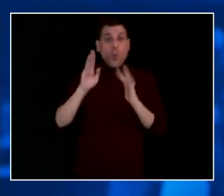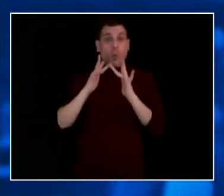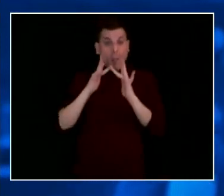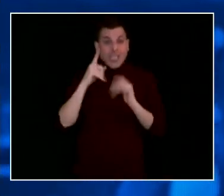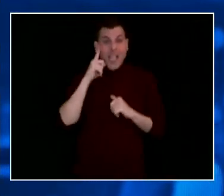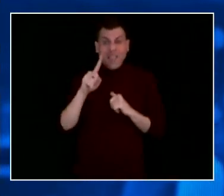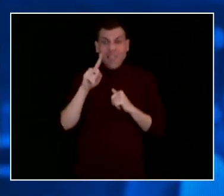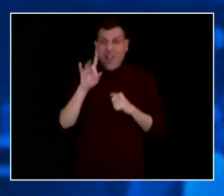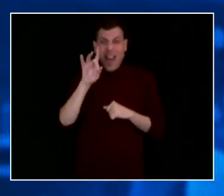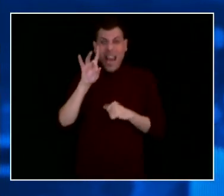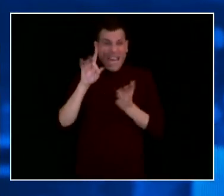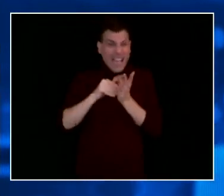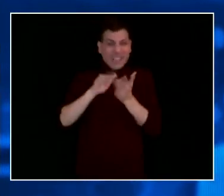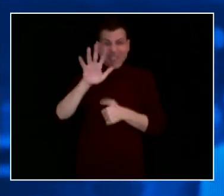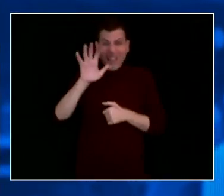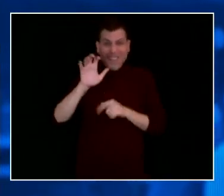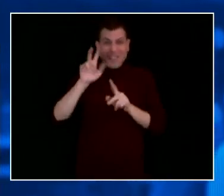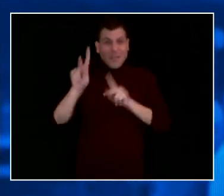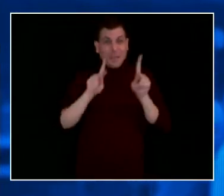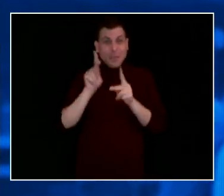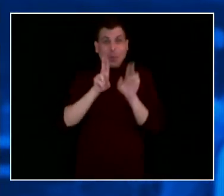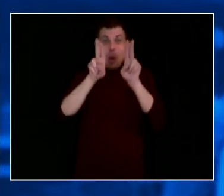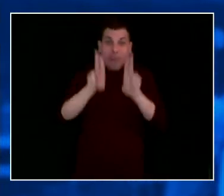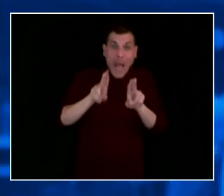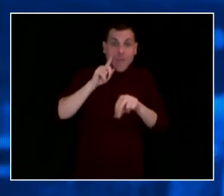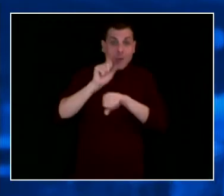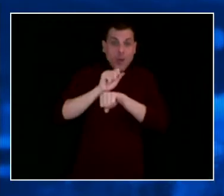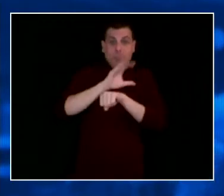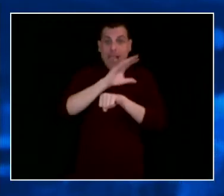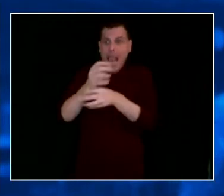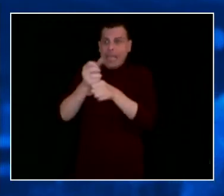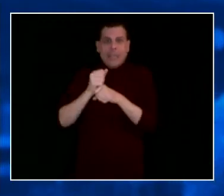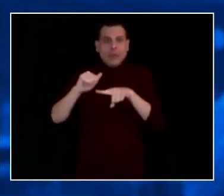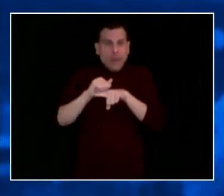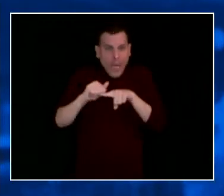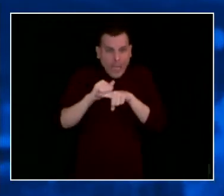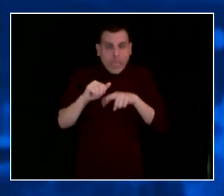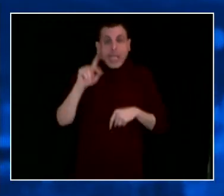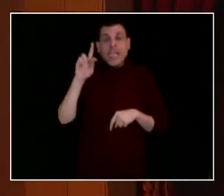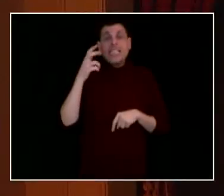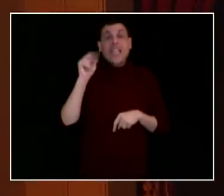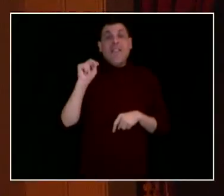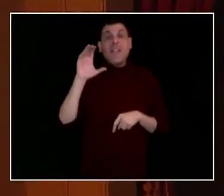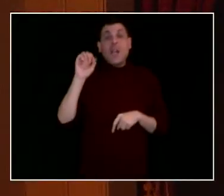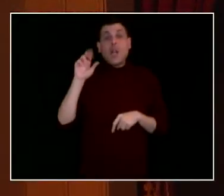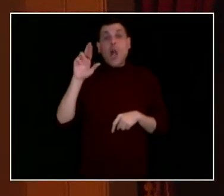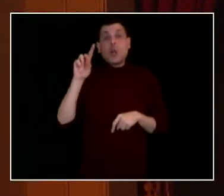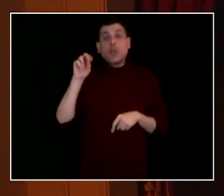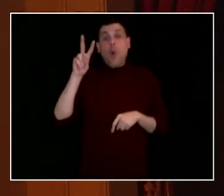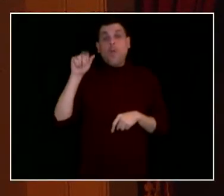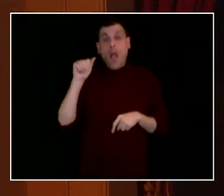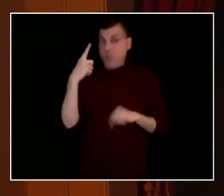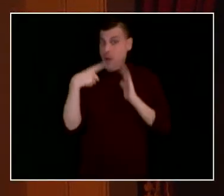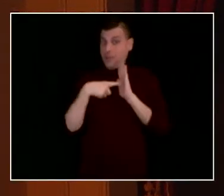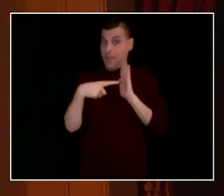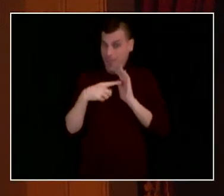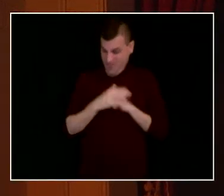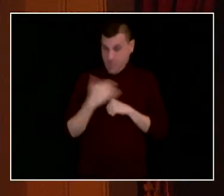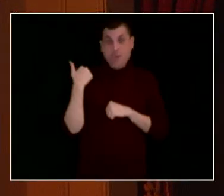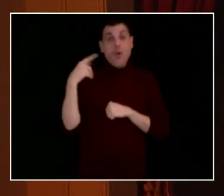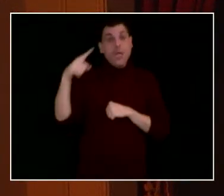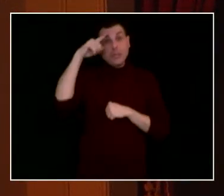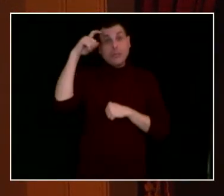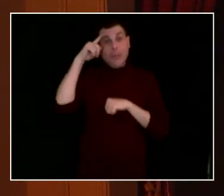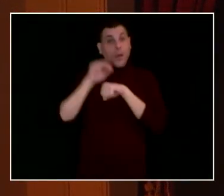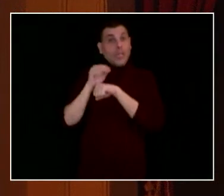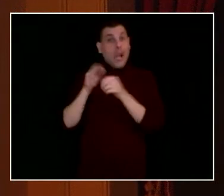jobs and job training last year alone. New Yorkers like Kevin Cordova. After working as a summer camp counselor through our summer